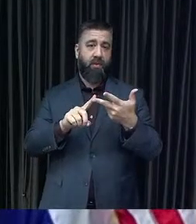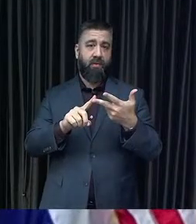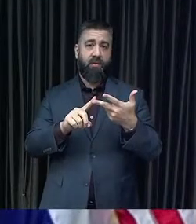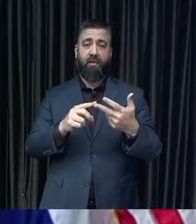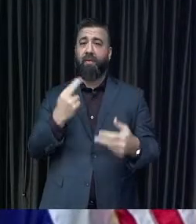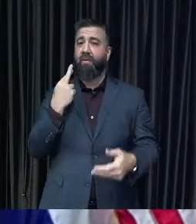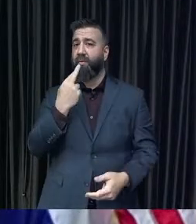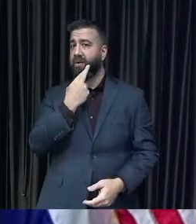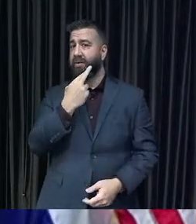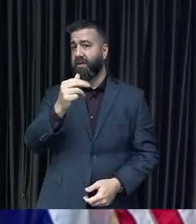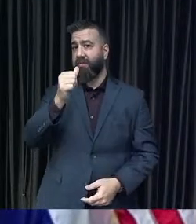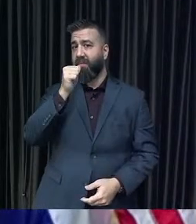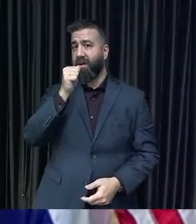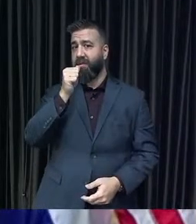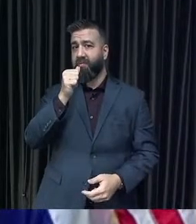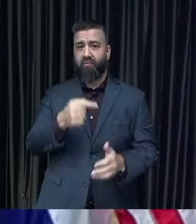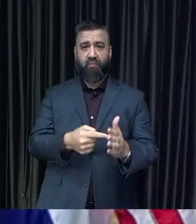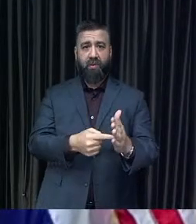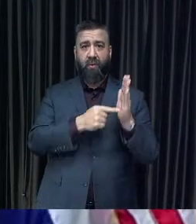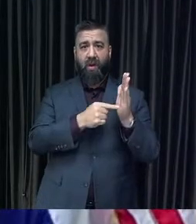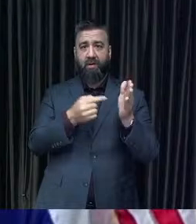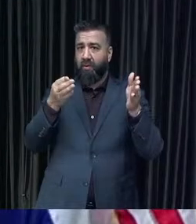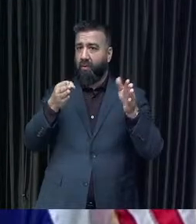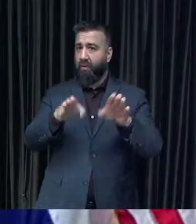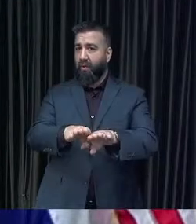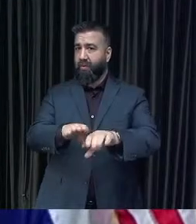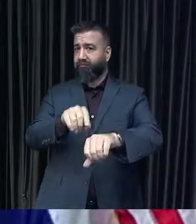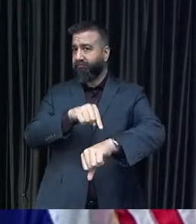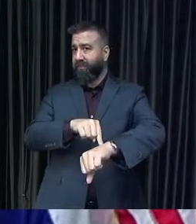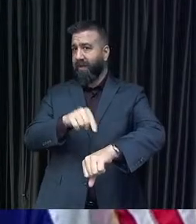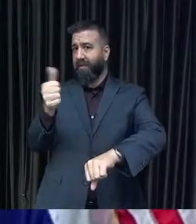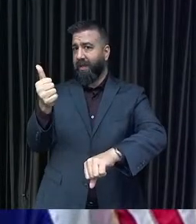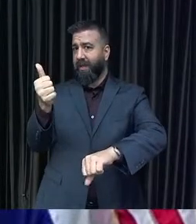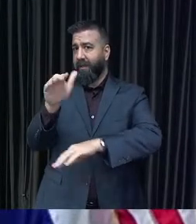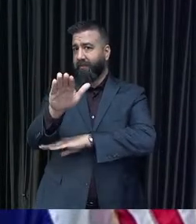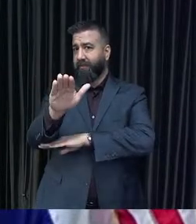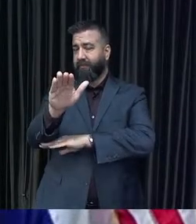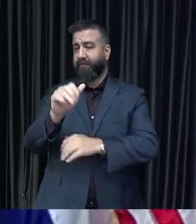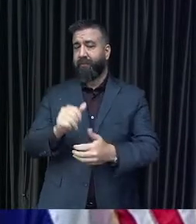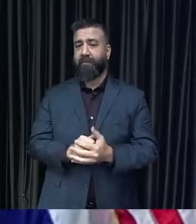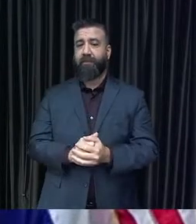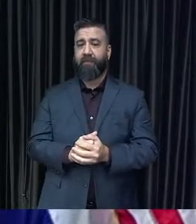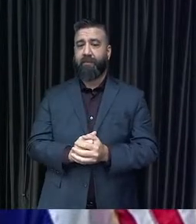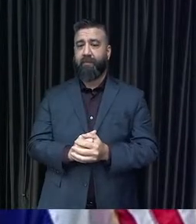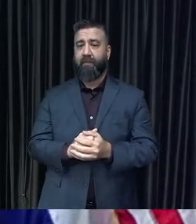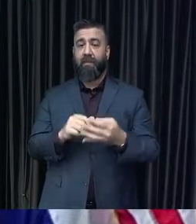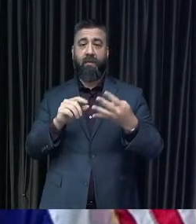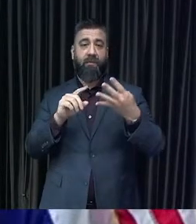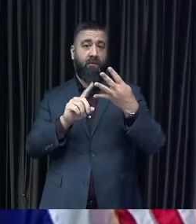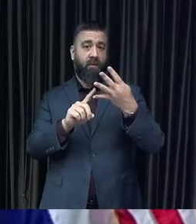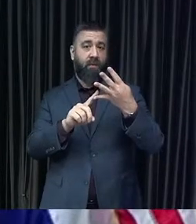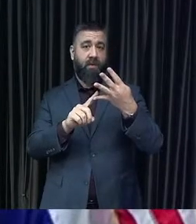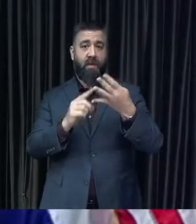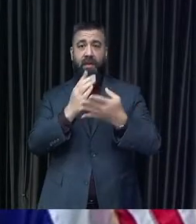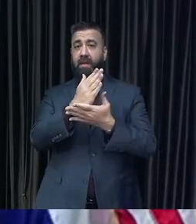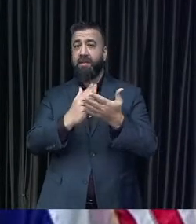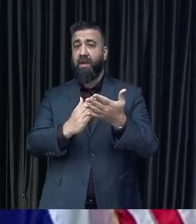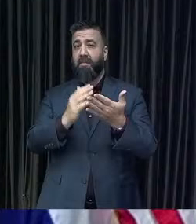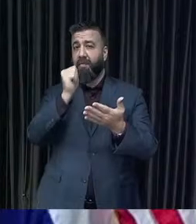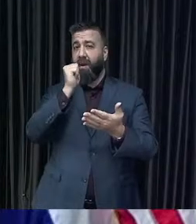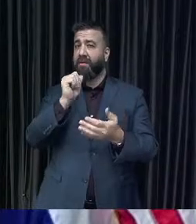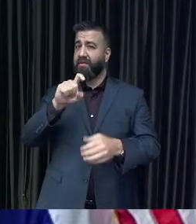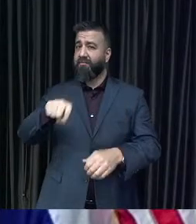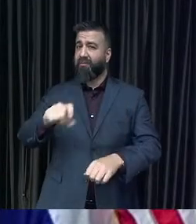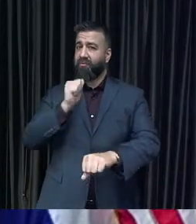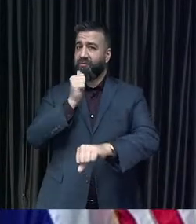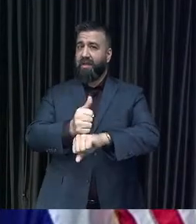bars will be required to close by 10 p.m. Fourth, some bars will need to install physical